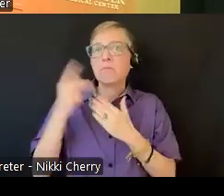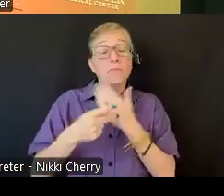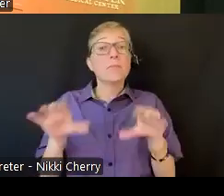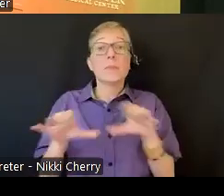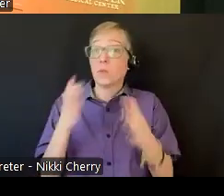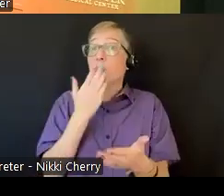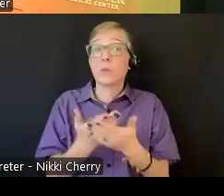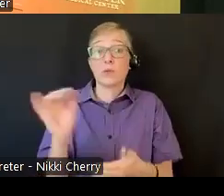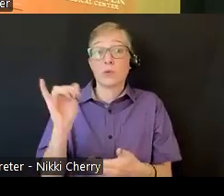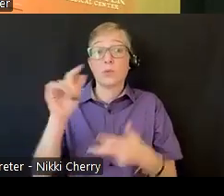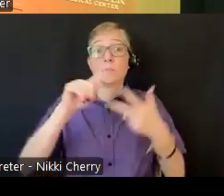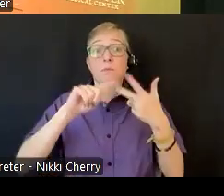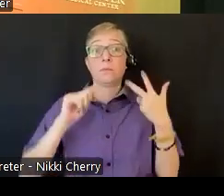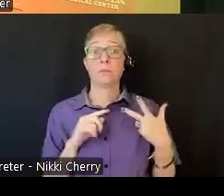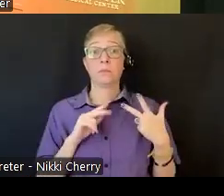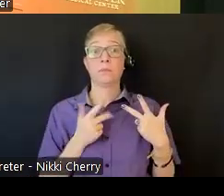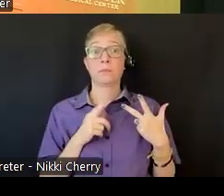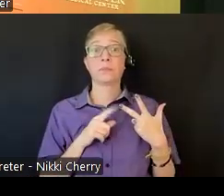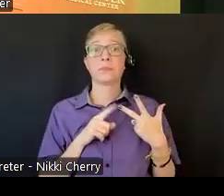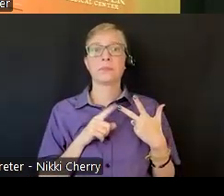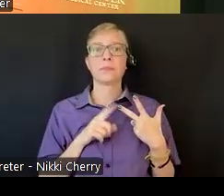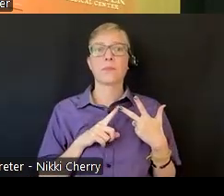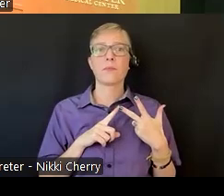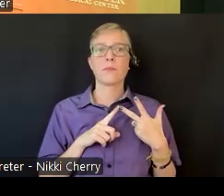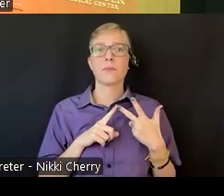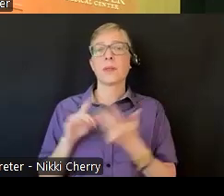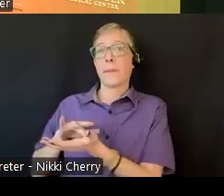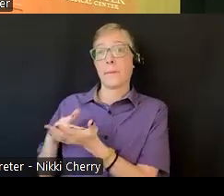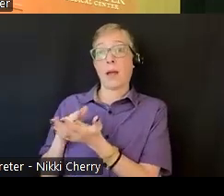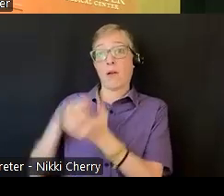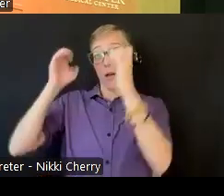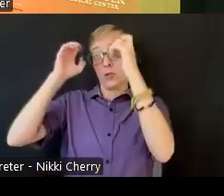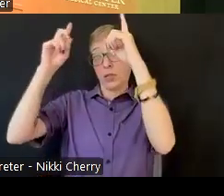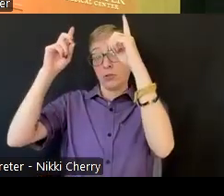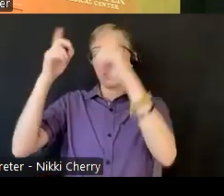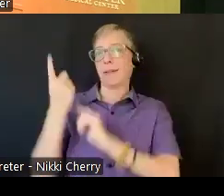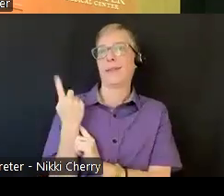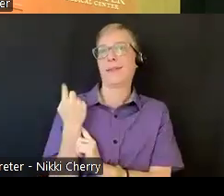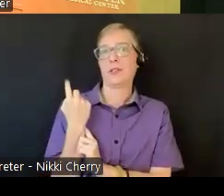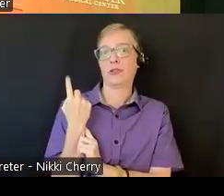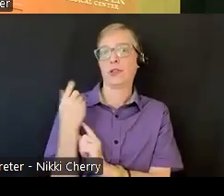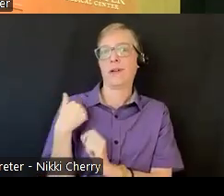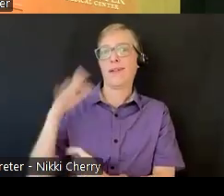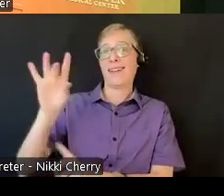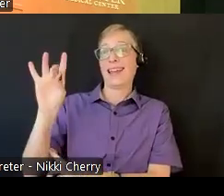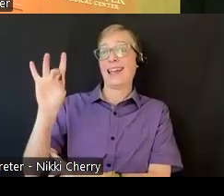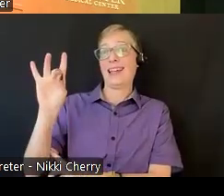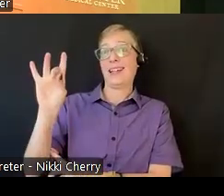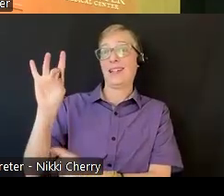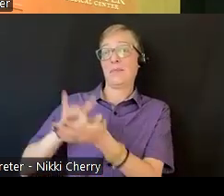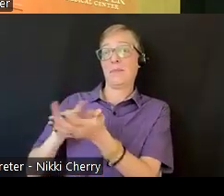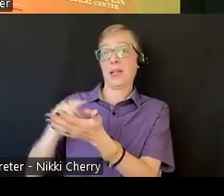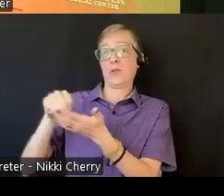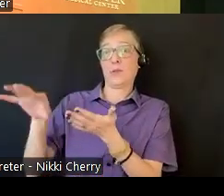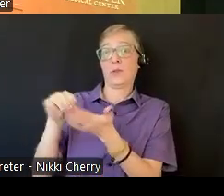as well. And medical education last year, there was 8 medical students went into